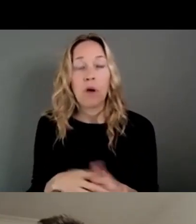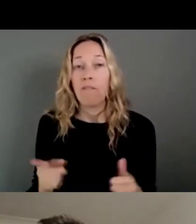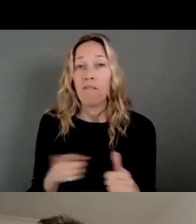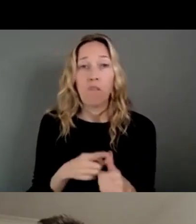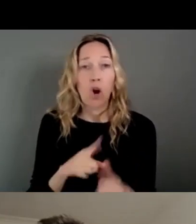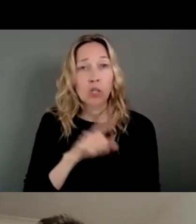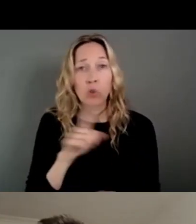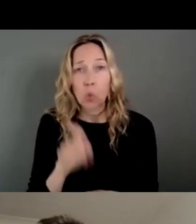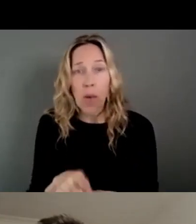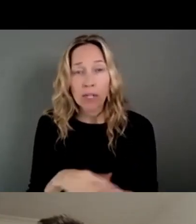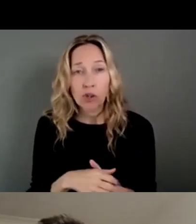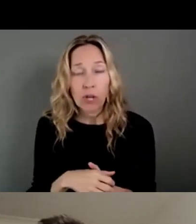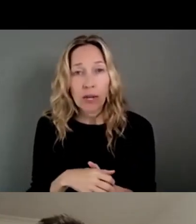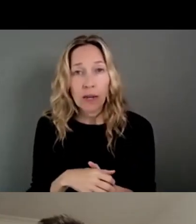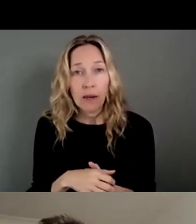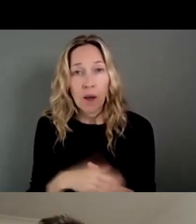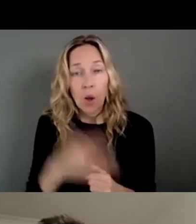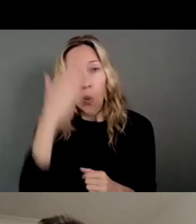here?